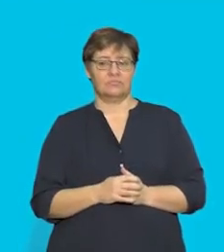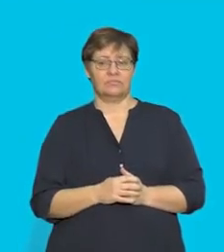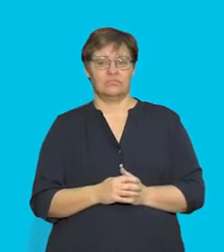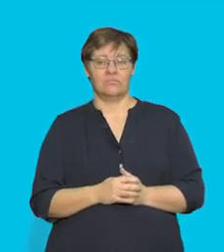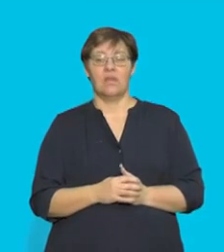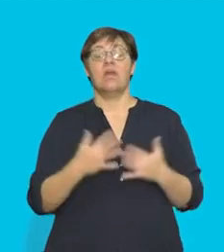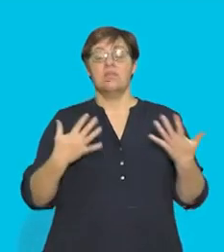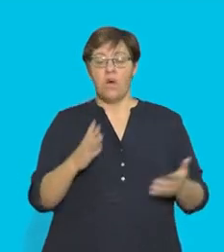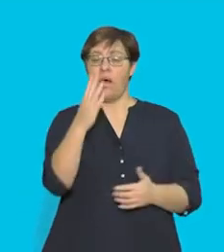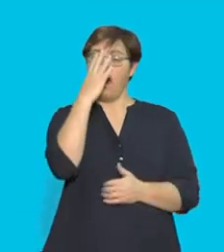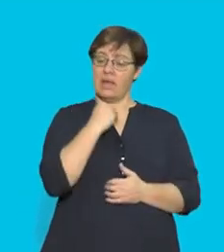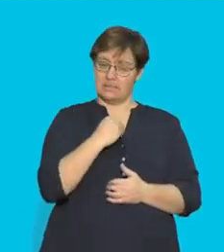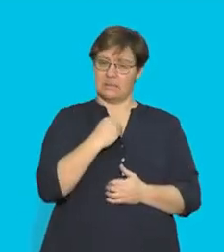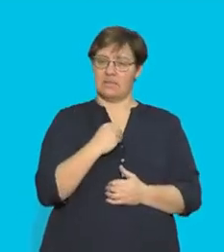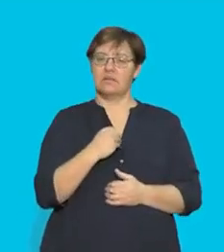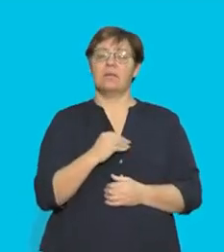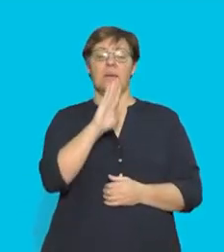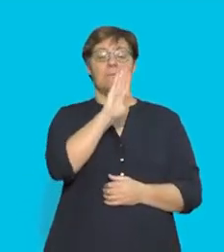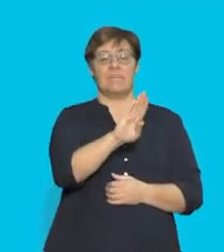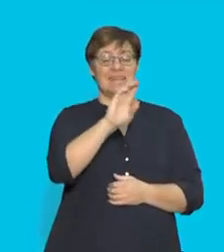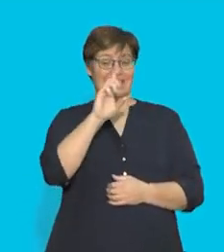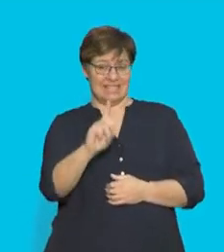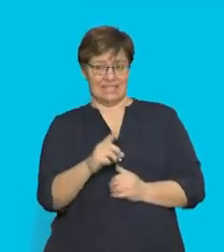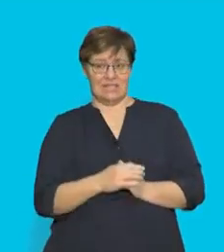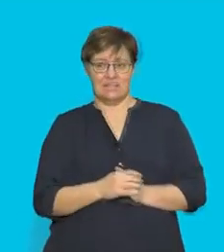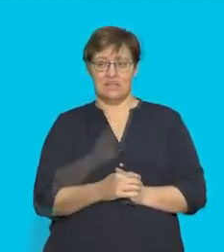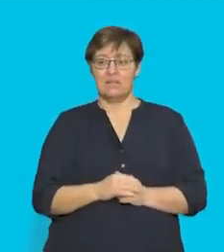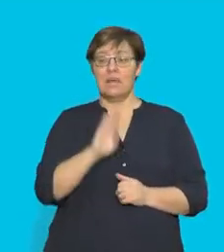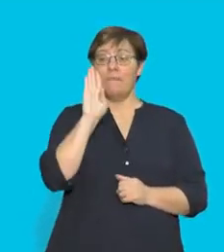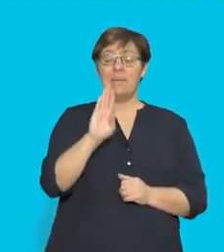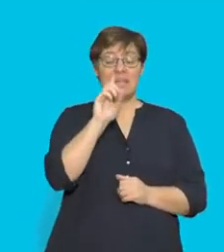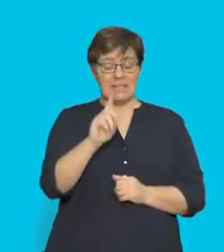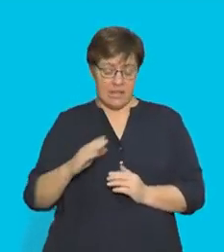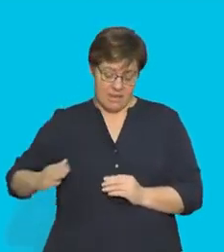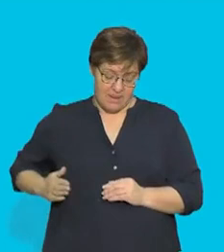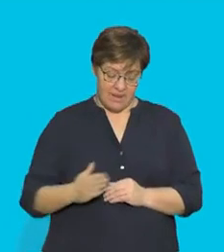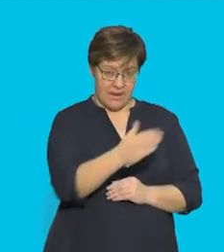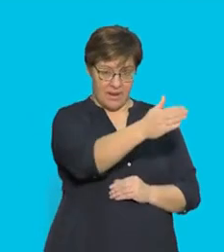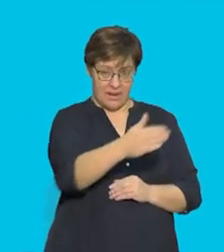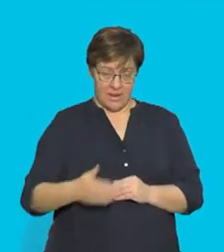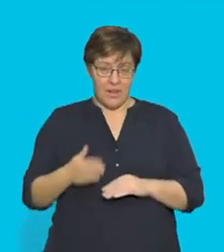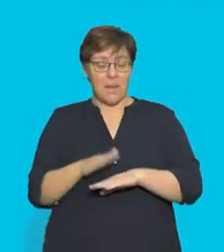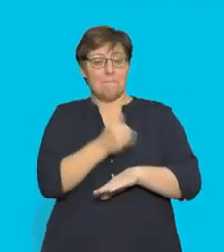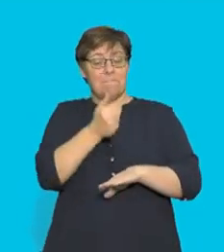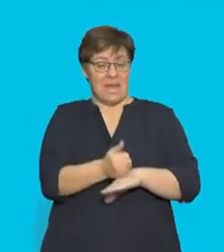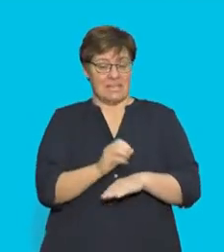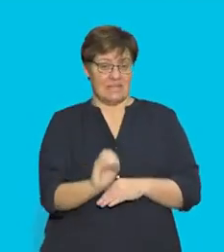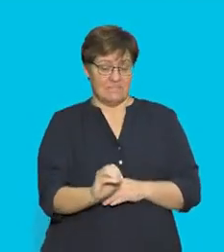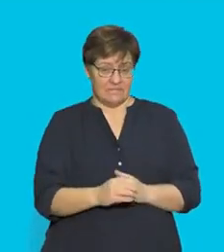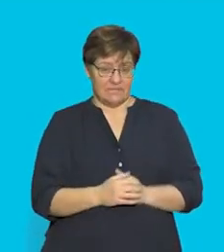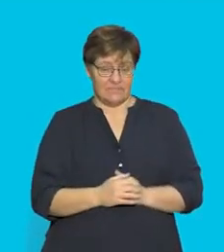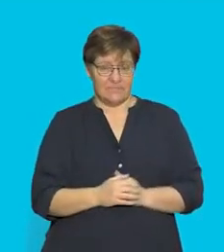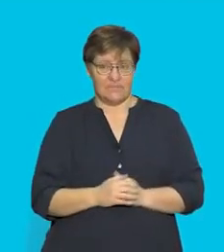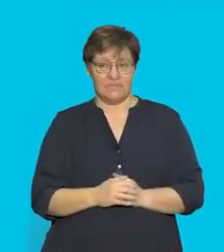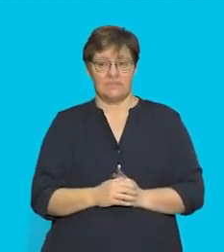Okay, so now they've asked us to calculate the length of BD. And BD is this line sitting on the base of this cuboid